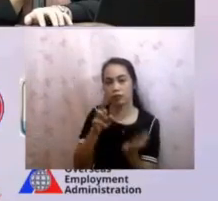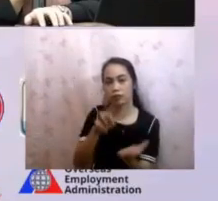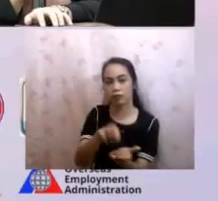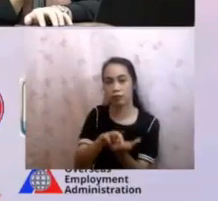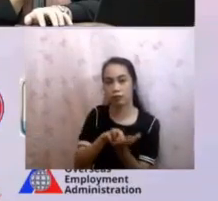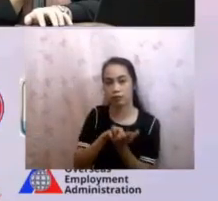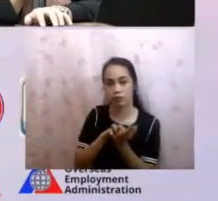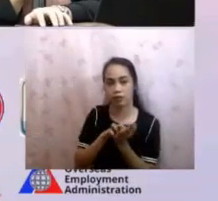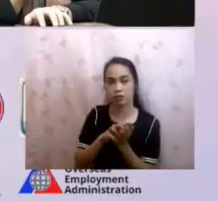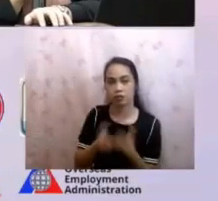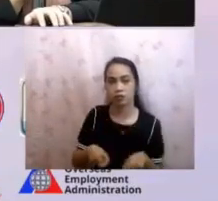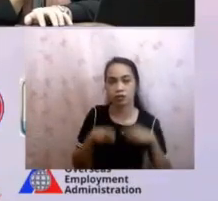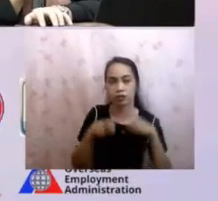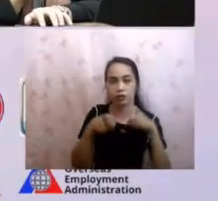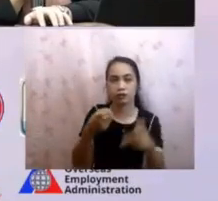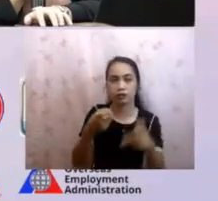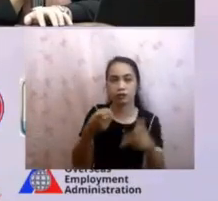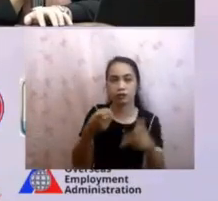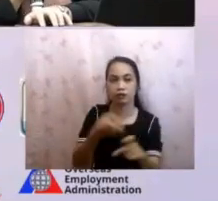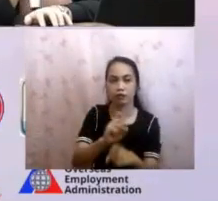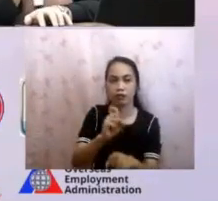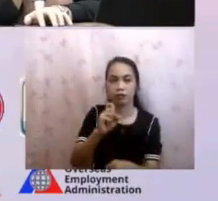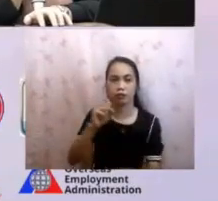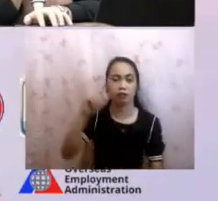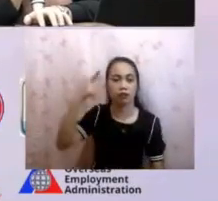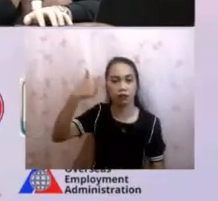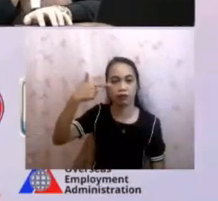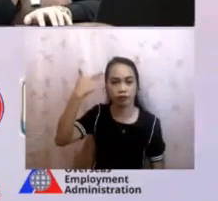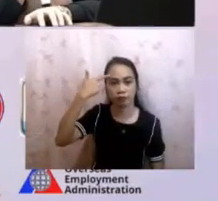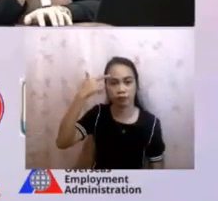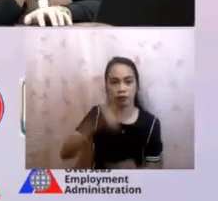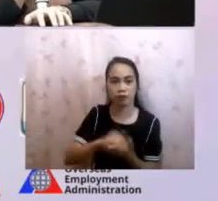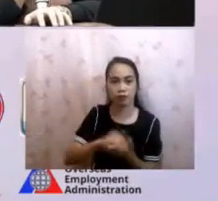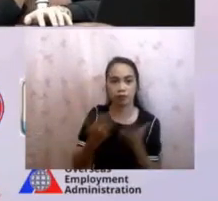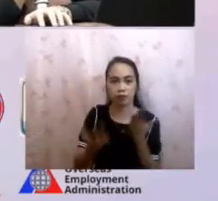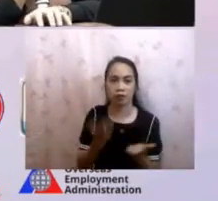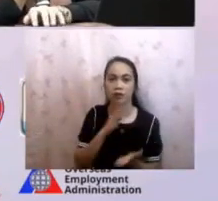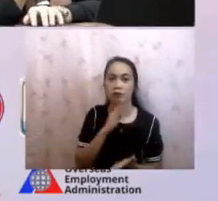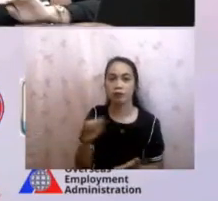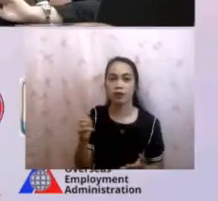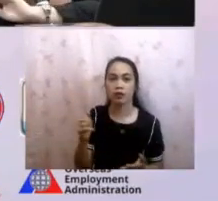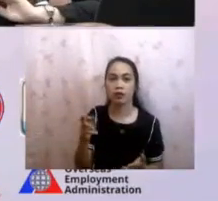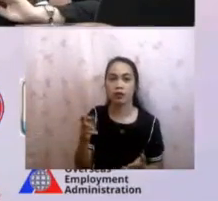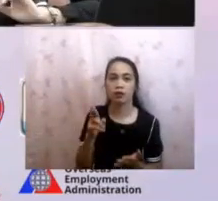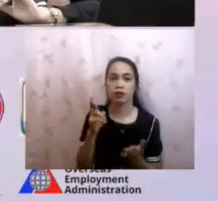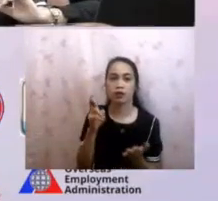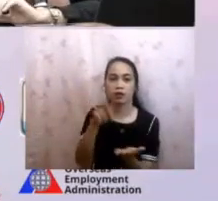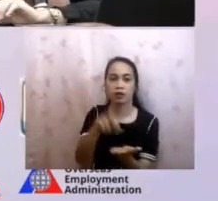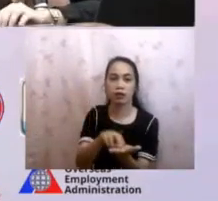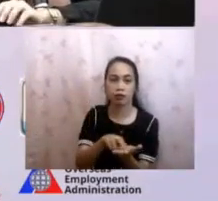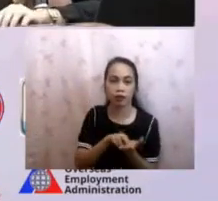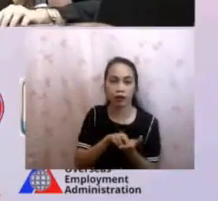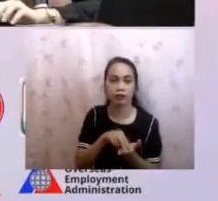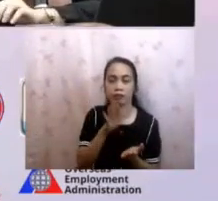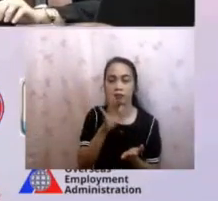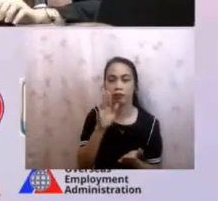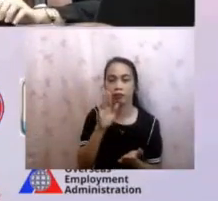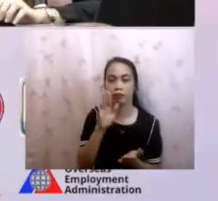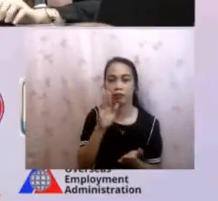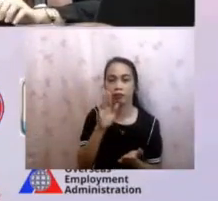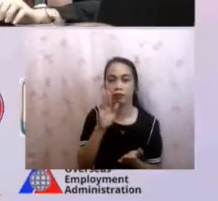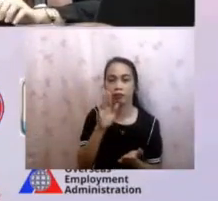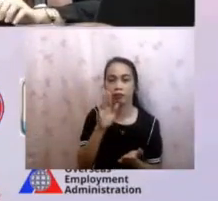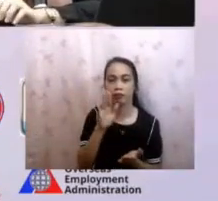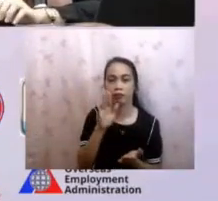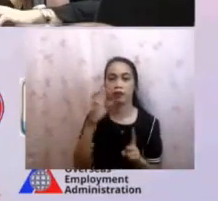other documents requirements issued by the government that may be required by employers from job applicants. Okay, so, kato siya guys, mga,